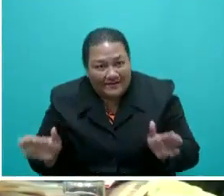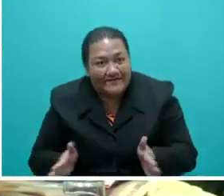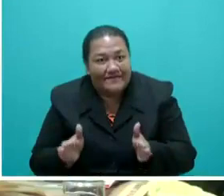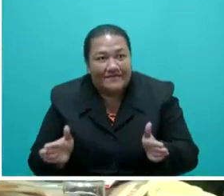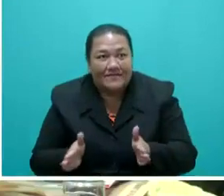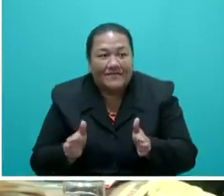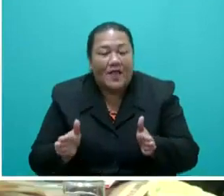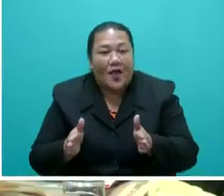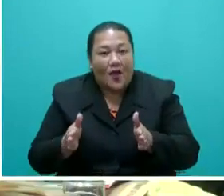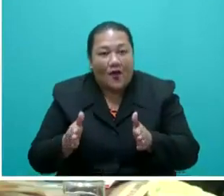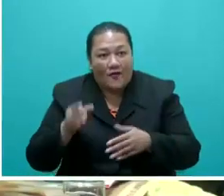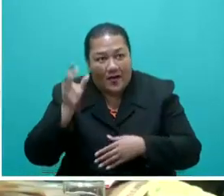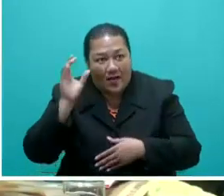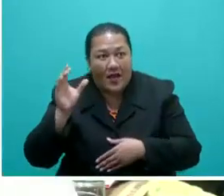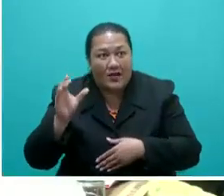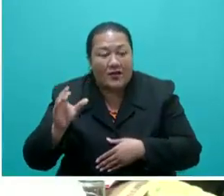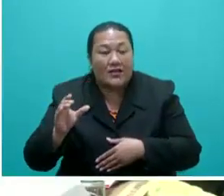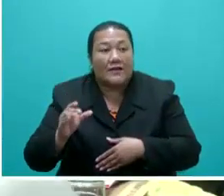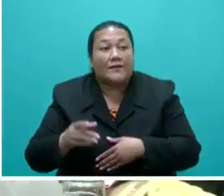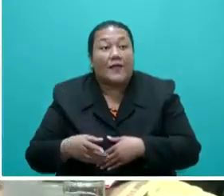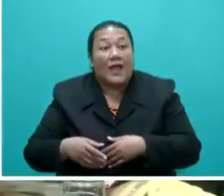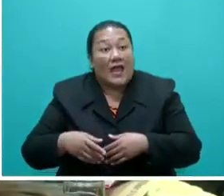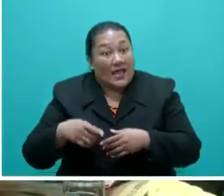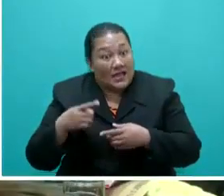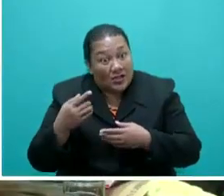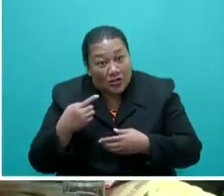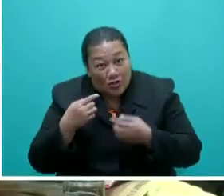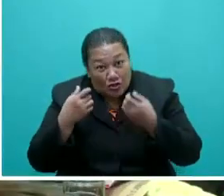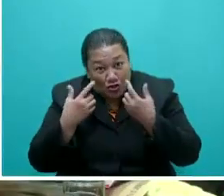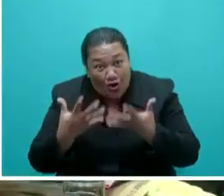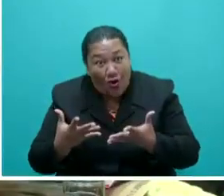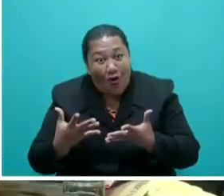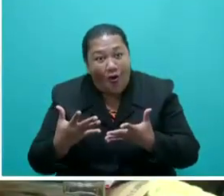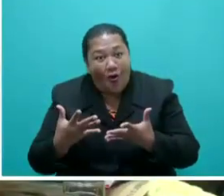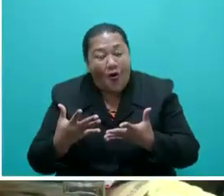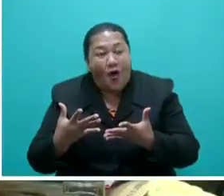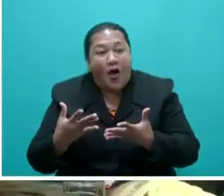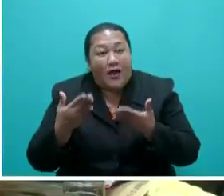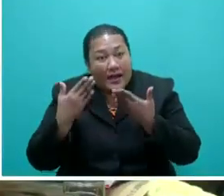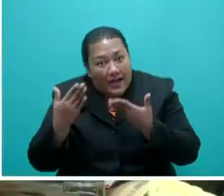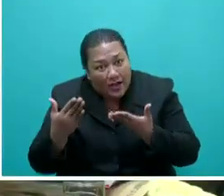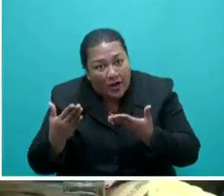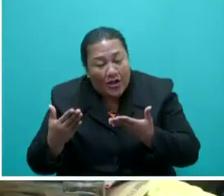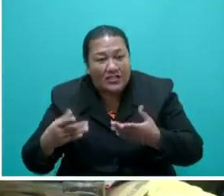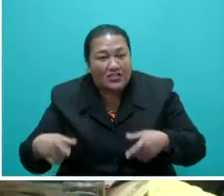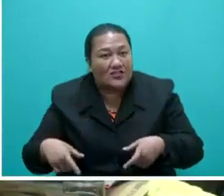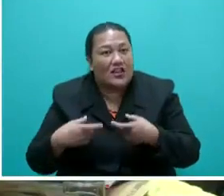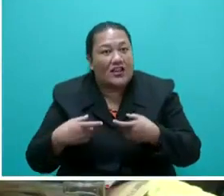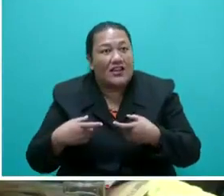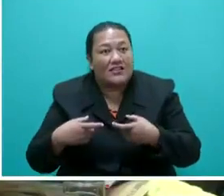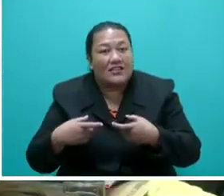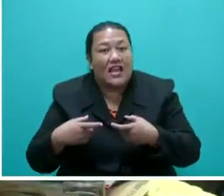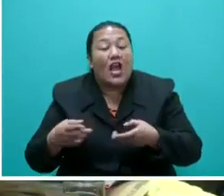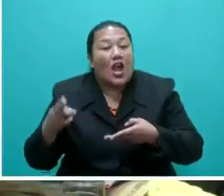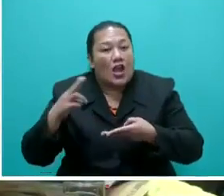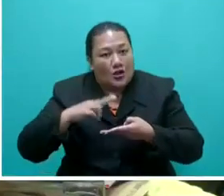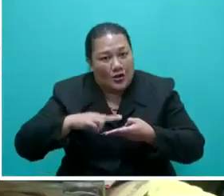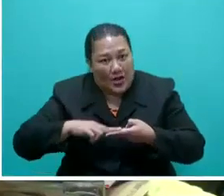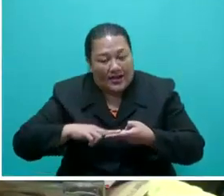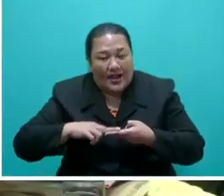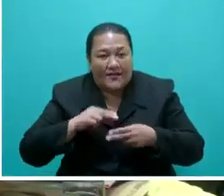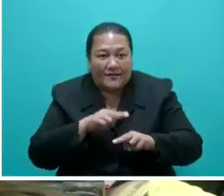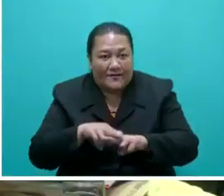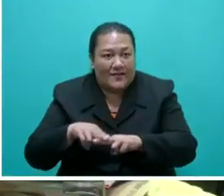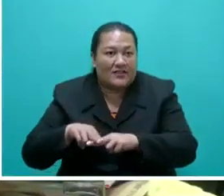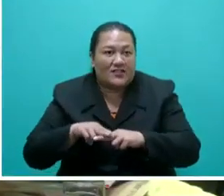that acknowledged the challenges that we face as a nation and calling on a united Fiji. It was a speech